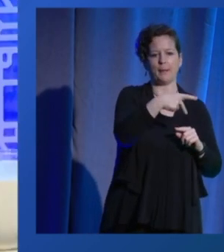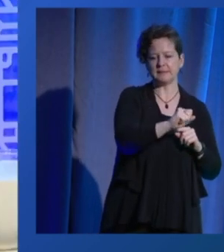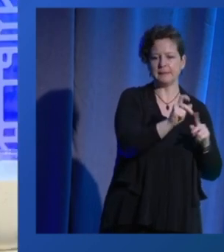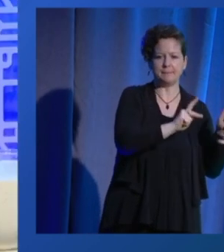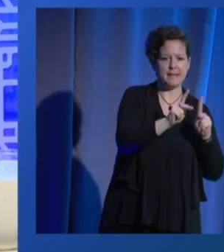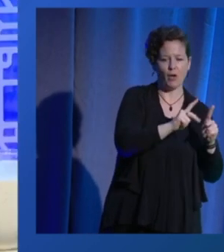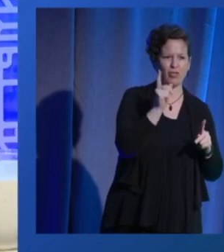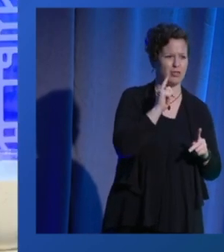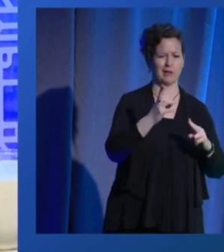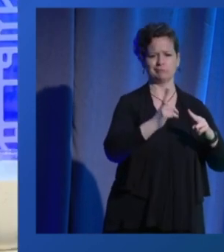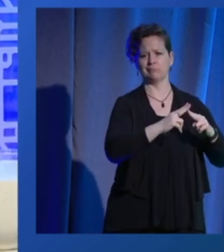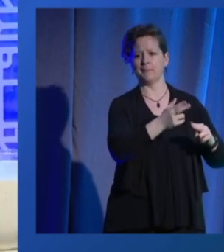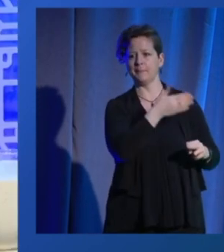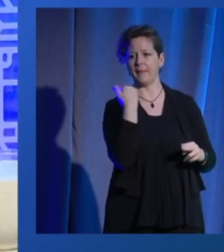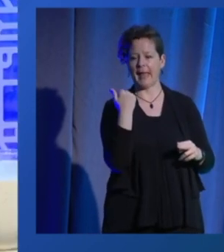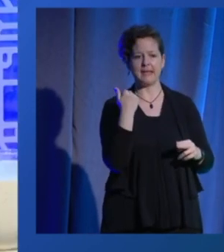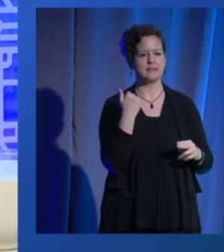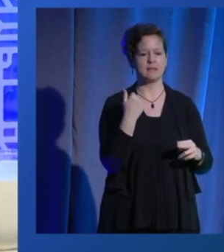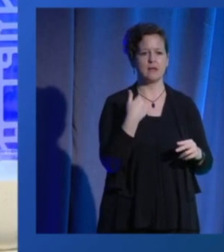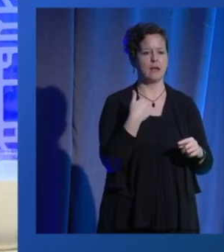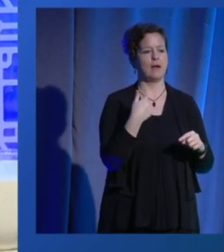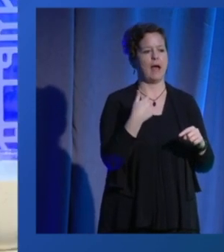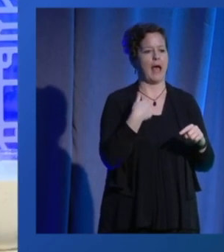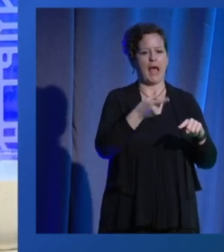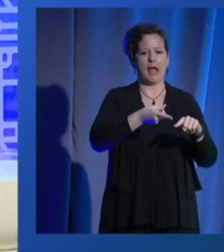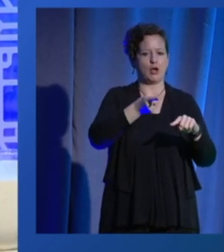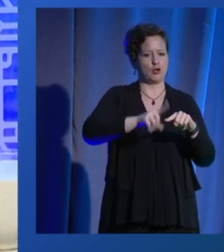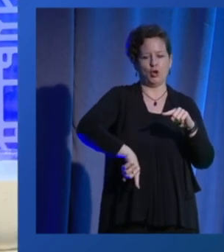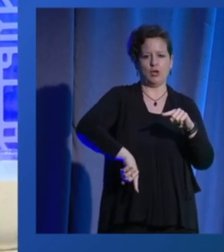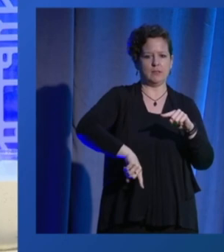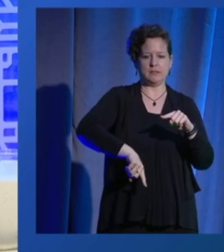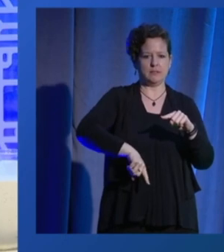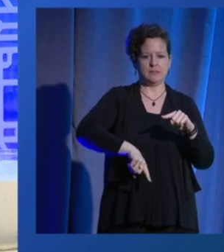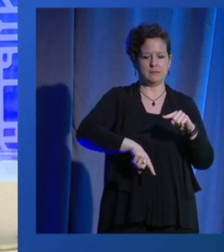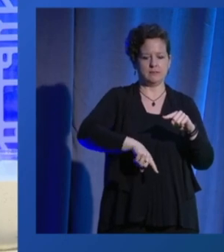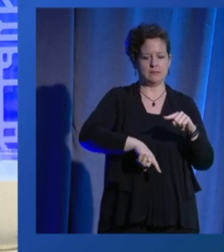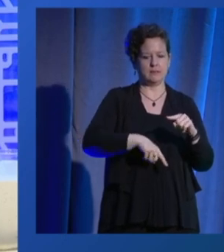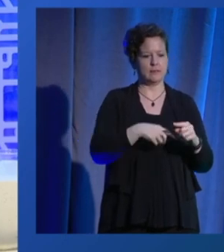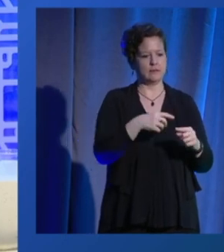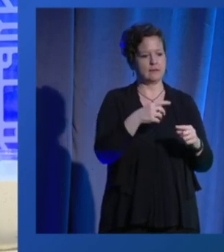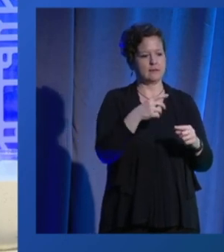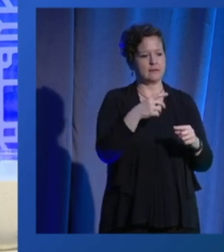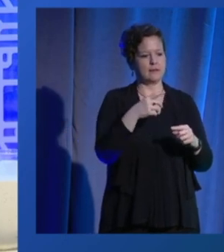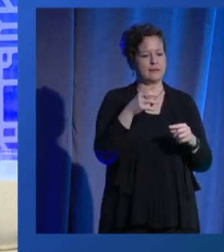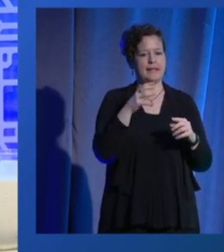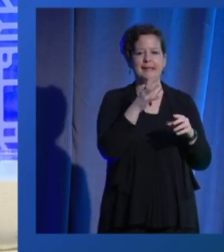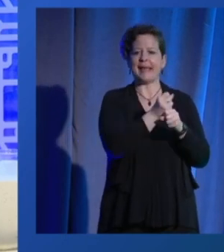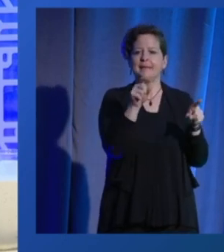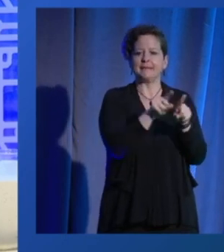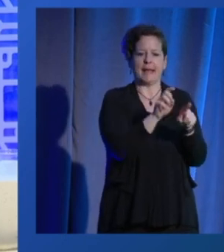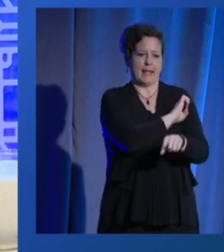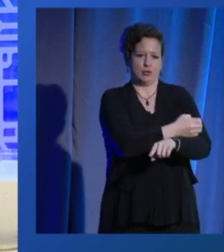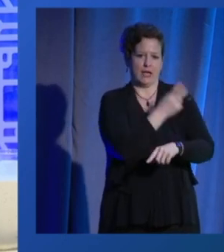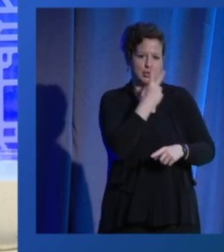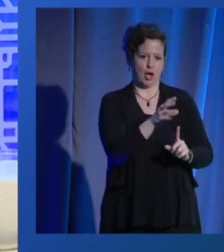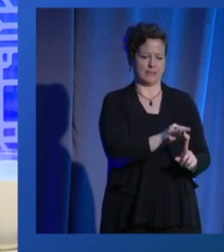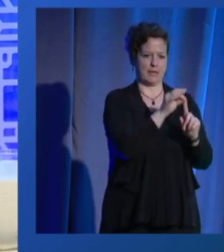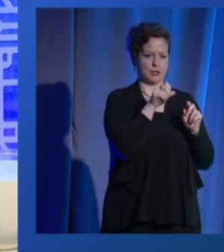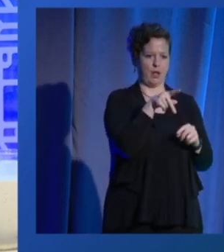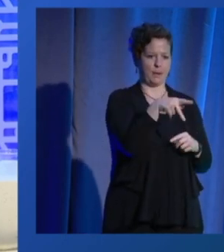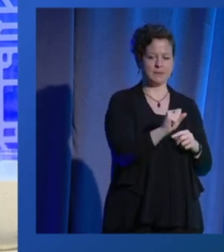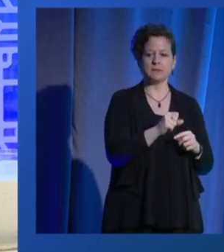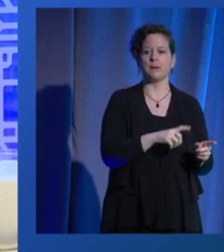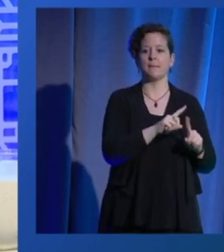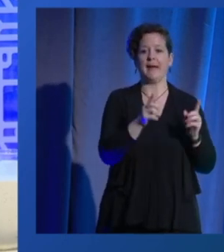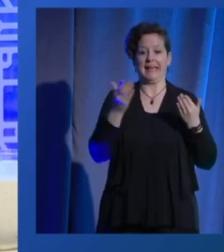never ever would capture that energy that I that I saw when I was serving with Special Operations I walked into the maven program and I see